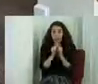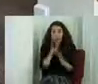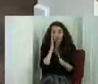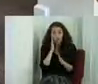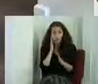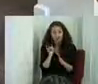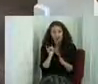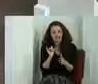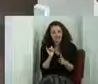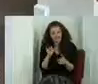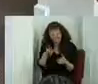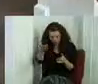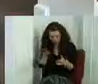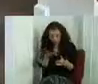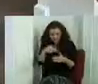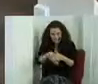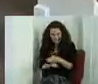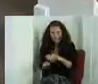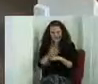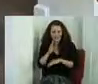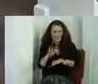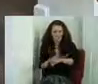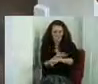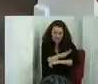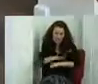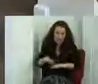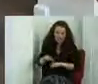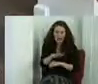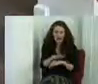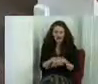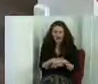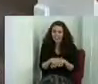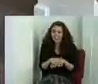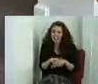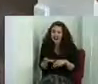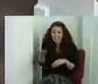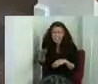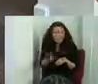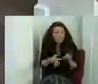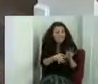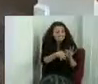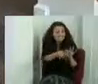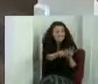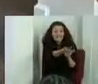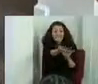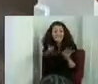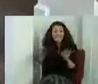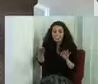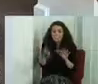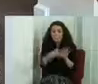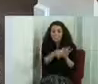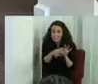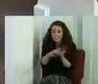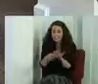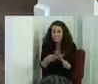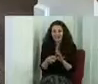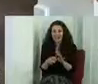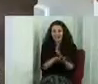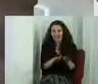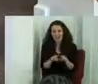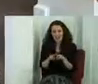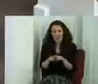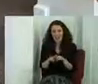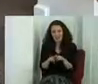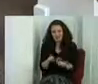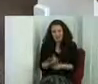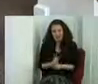I have been invited into the sheep pen, that invitation is extended to us, not so that we keep it to ourselves, but